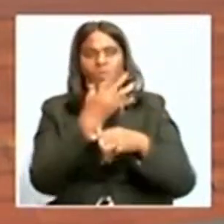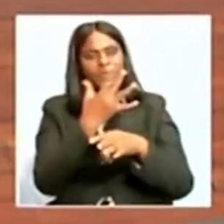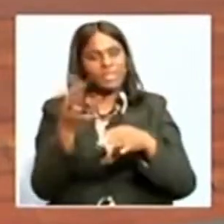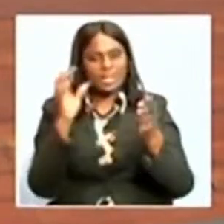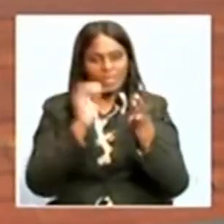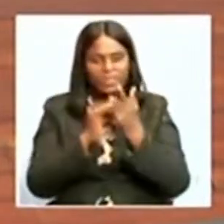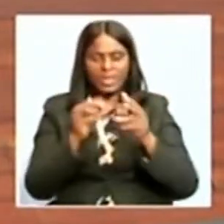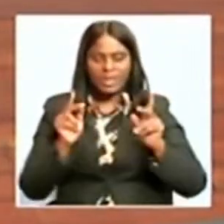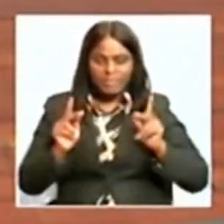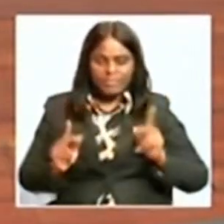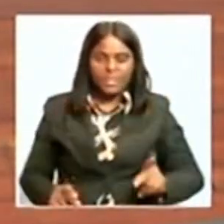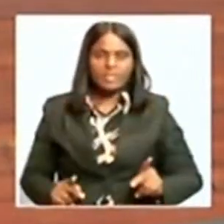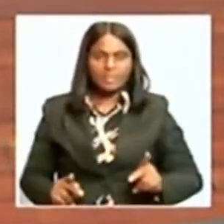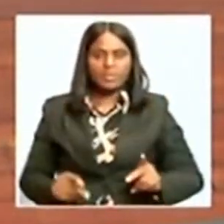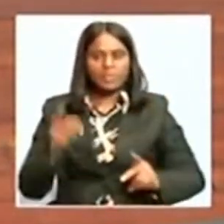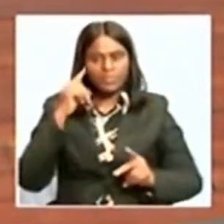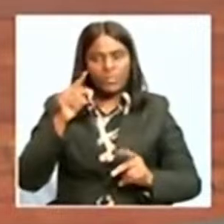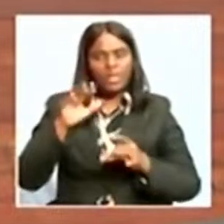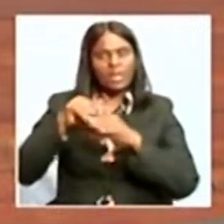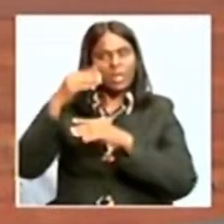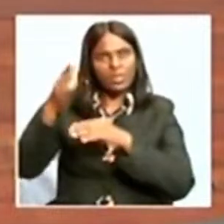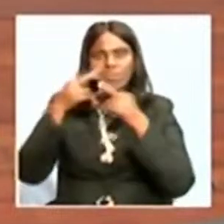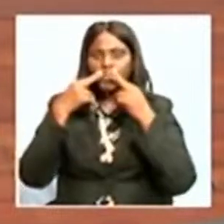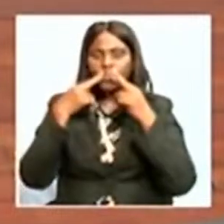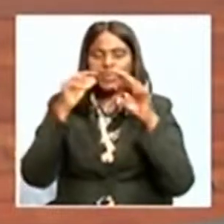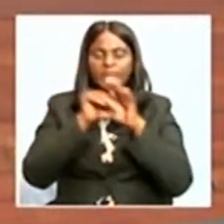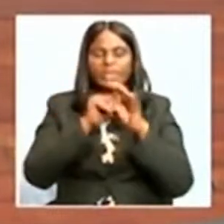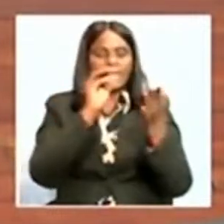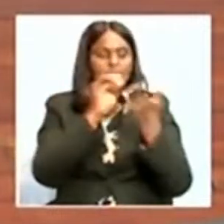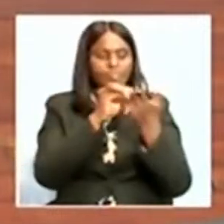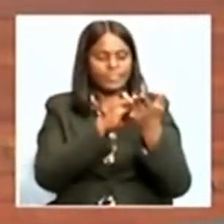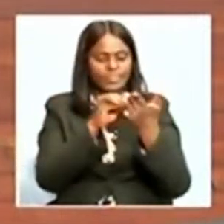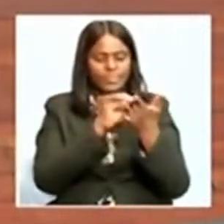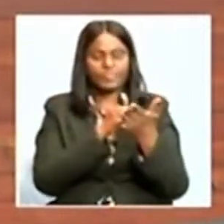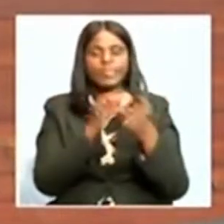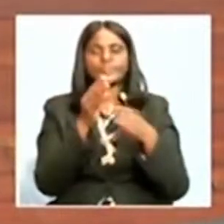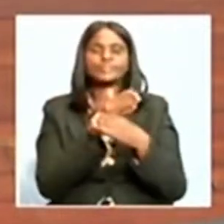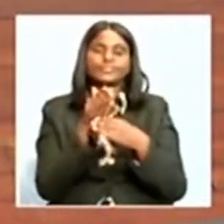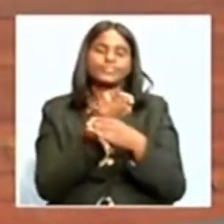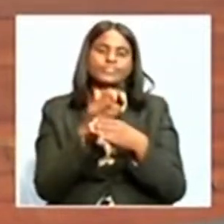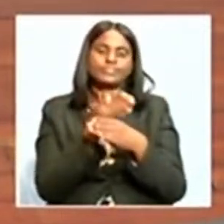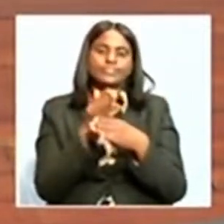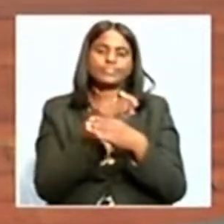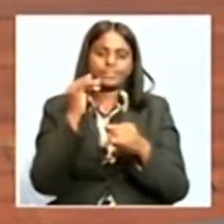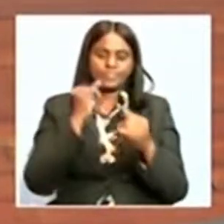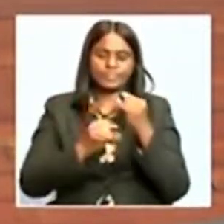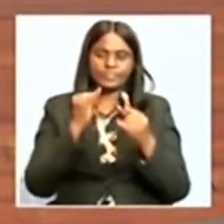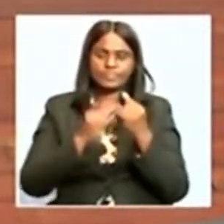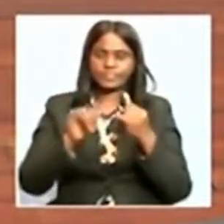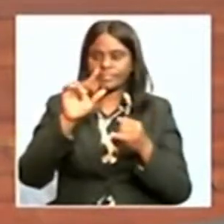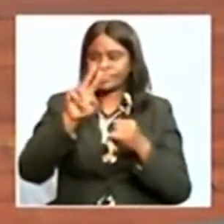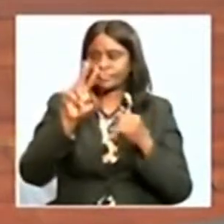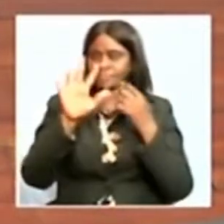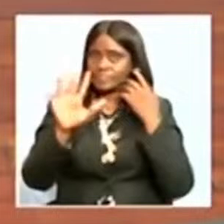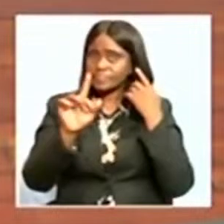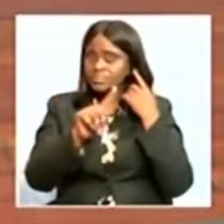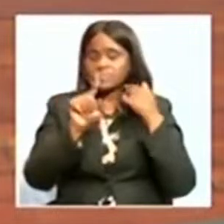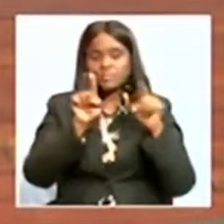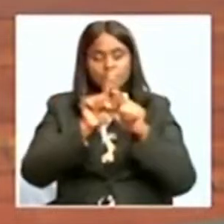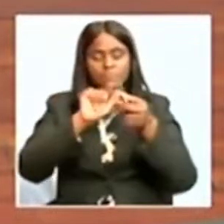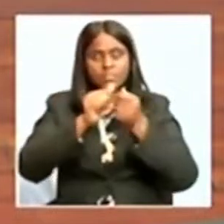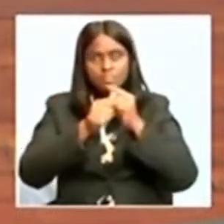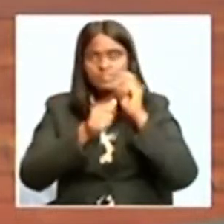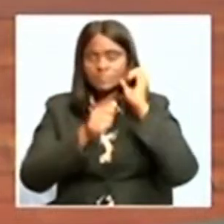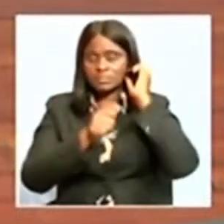placed by a person for an outcome in a betting transaction. Finally, clause 25 amends the